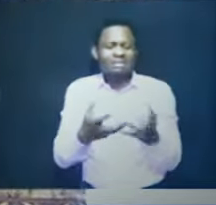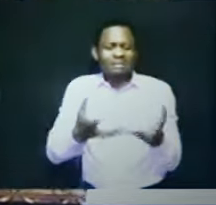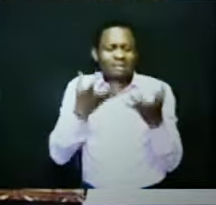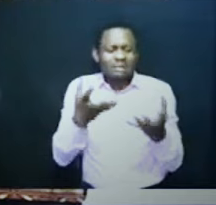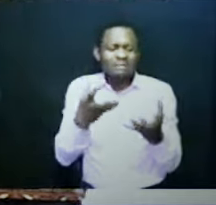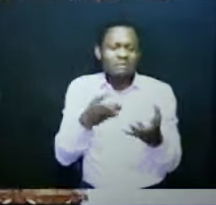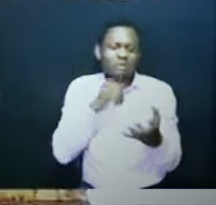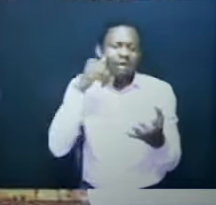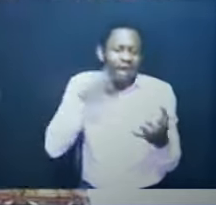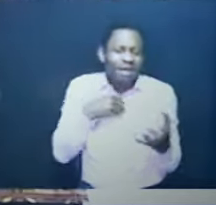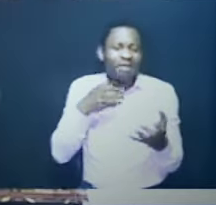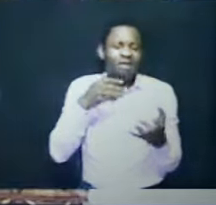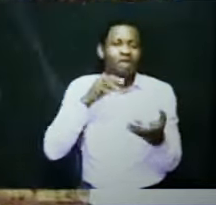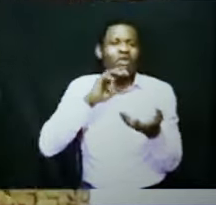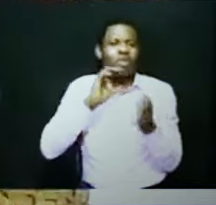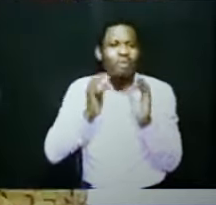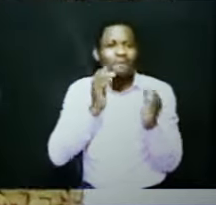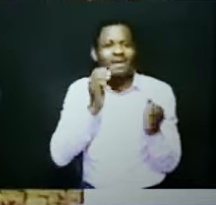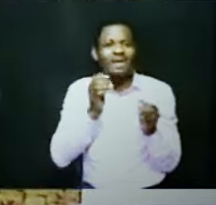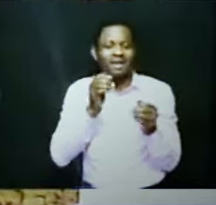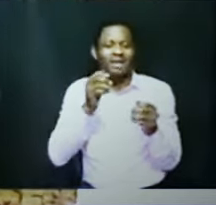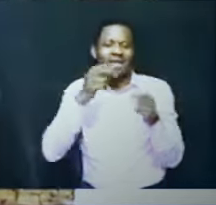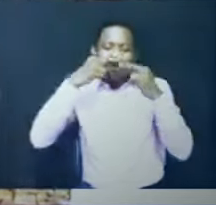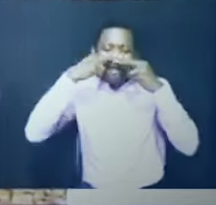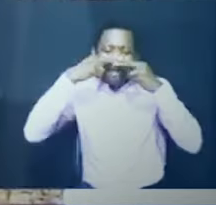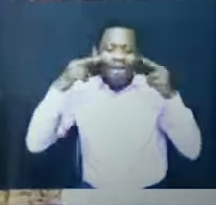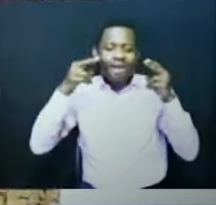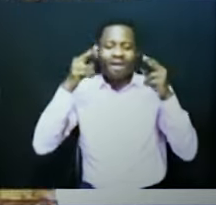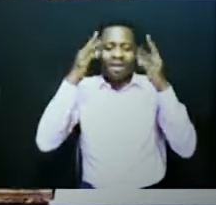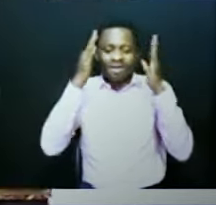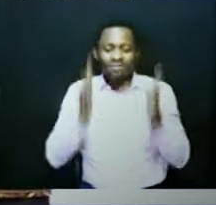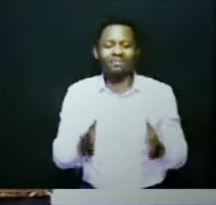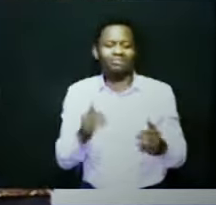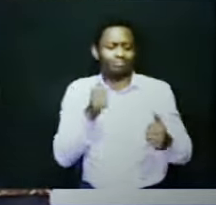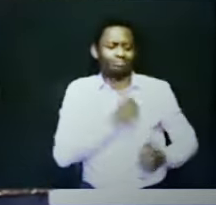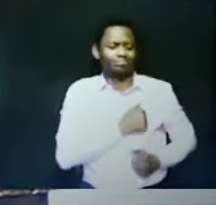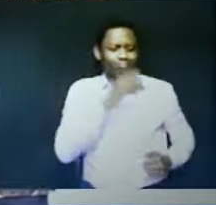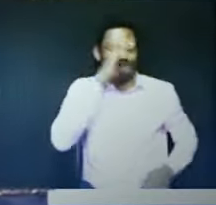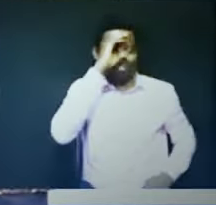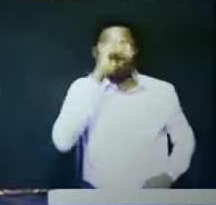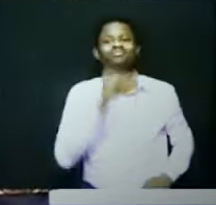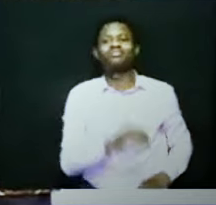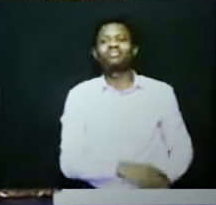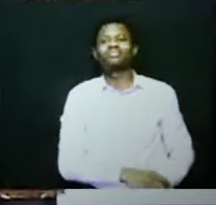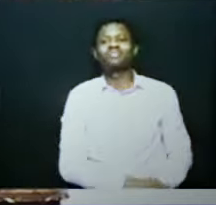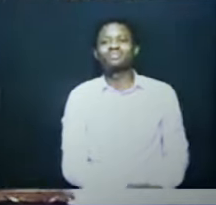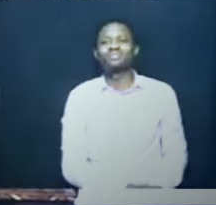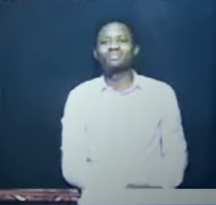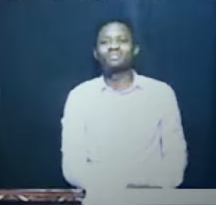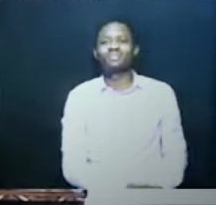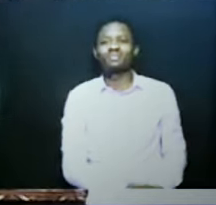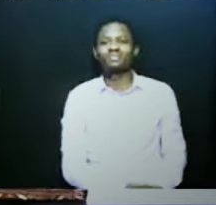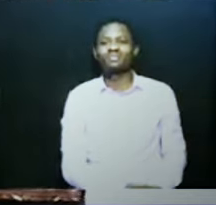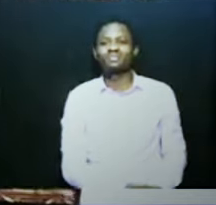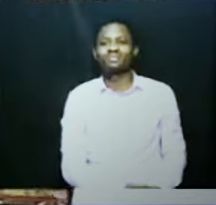na wo hia ebeto se okwemukafo na wa hochire etse